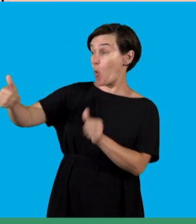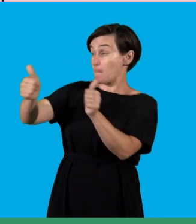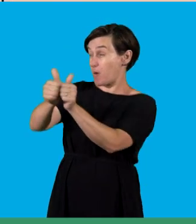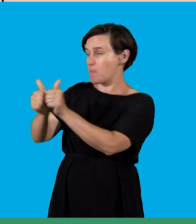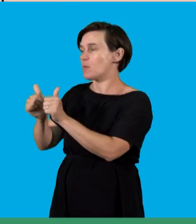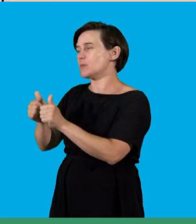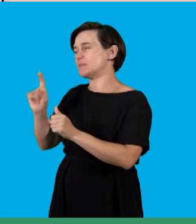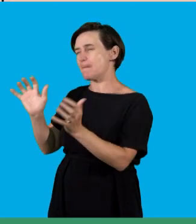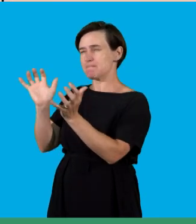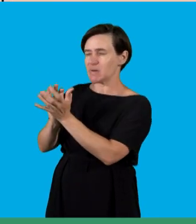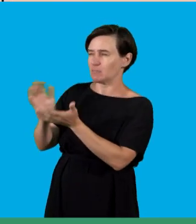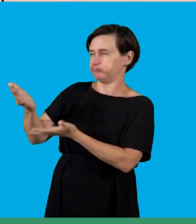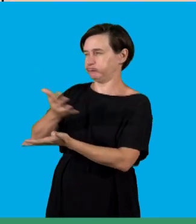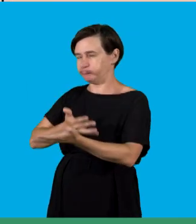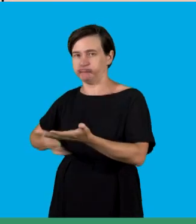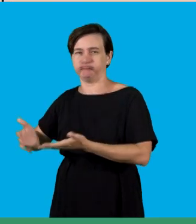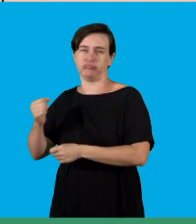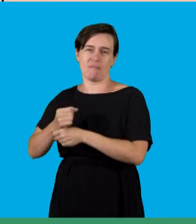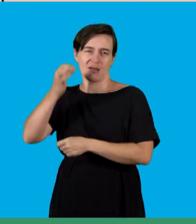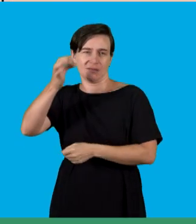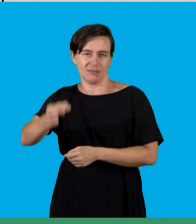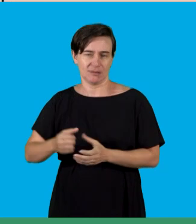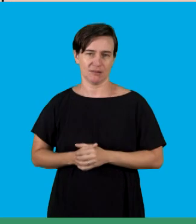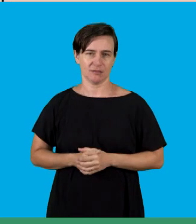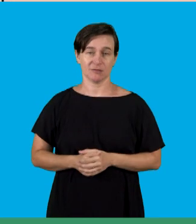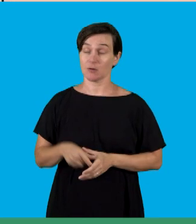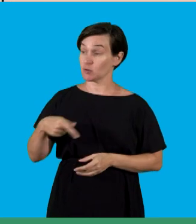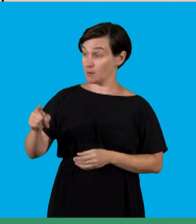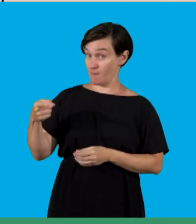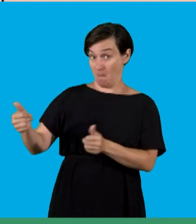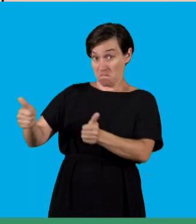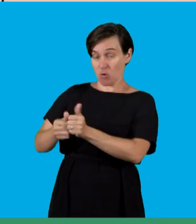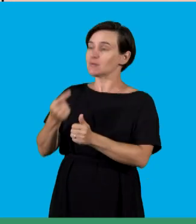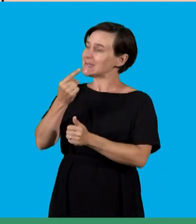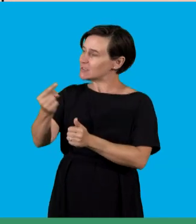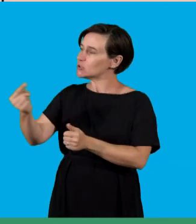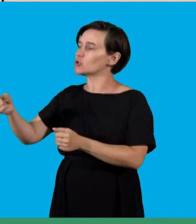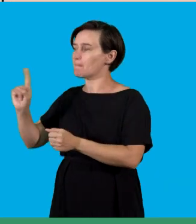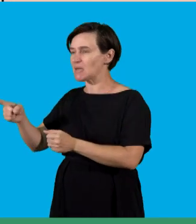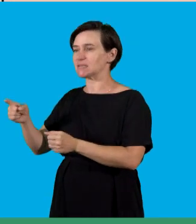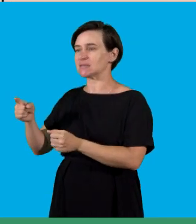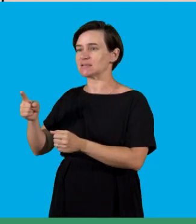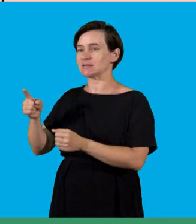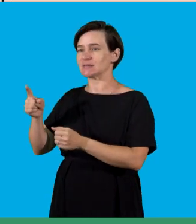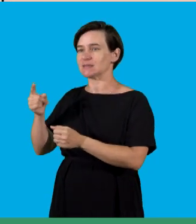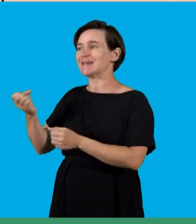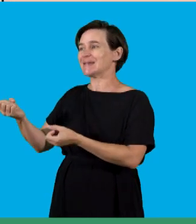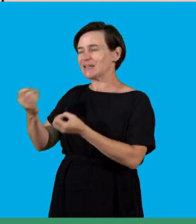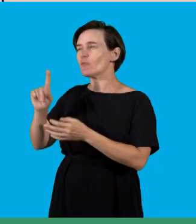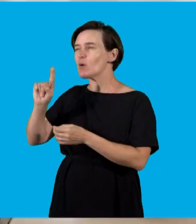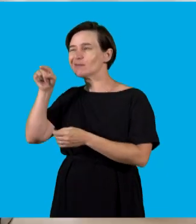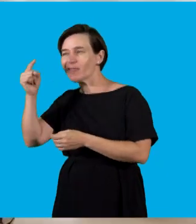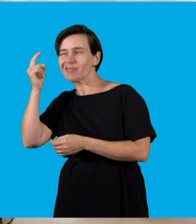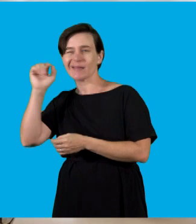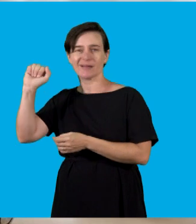all partners is needed. In a partnership, each and every partner has to contribute in whatever decision that has to be